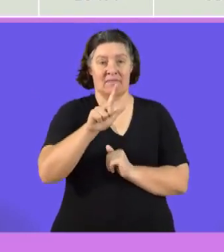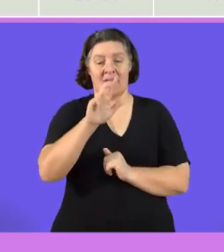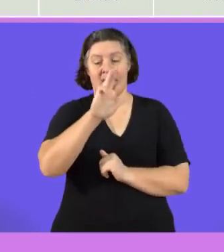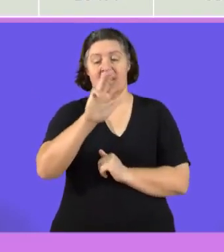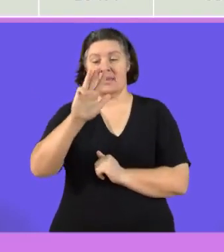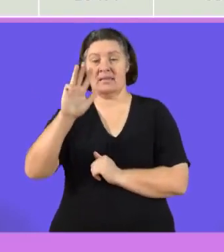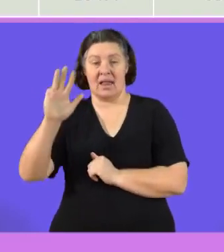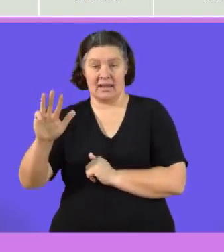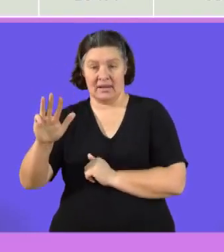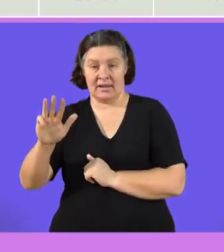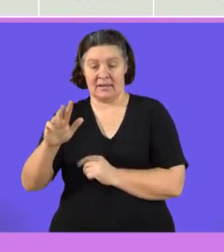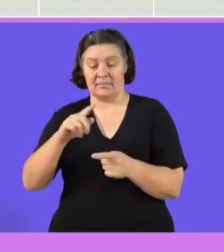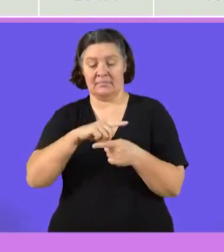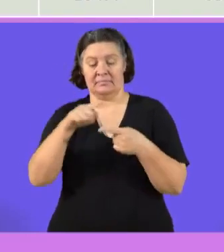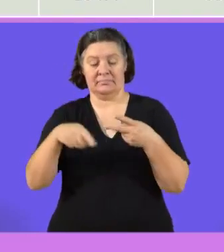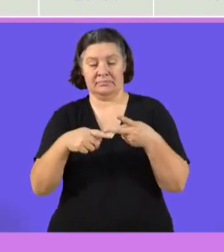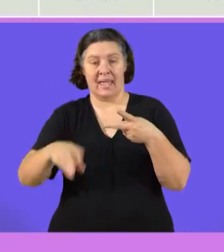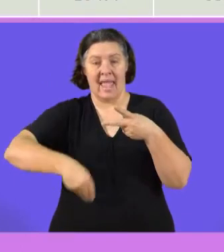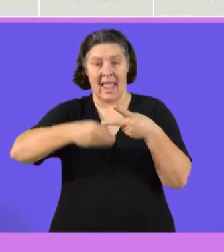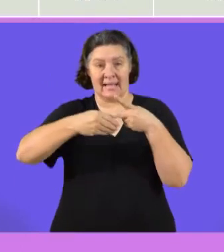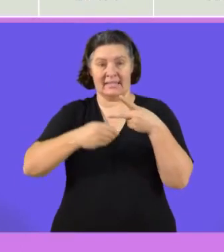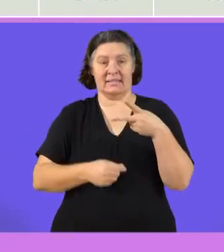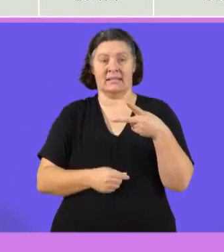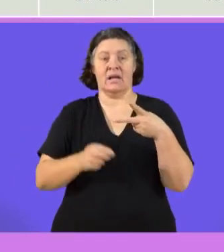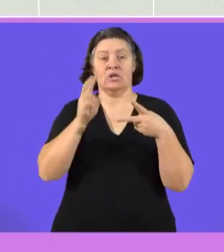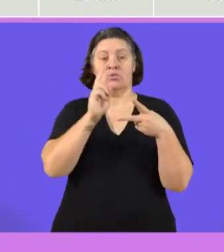87,999 Rand plus